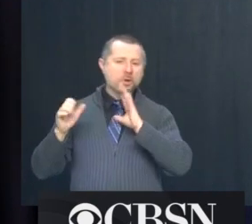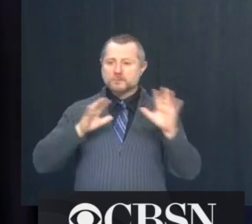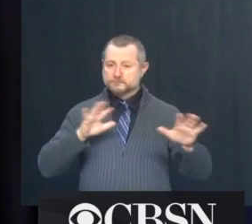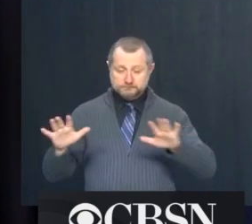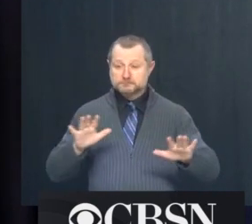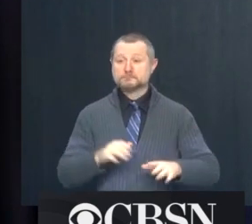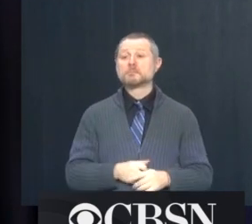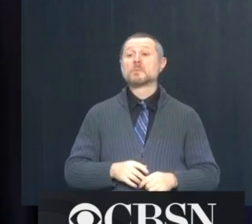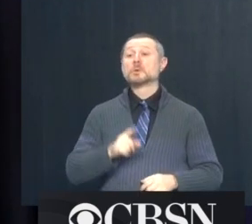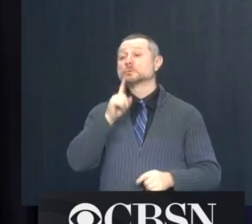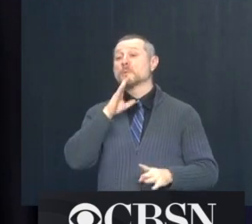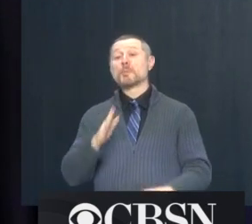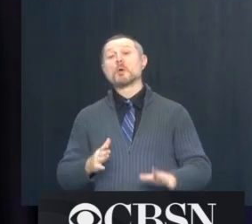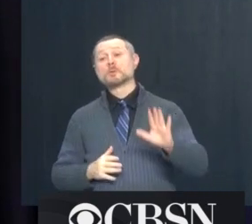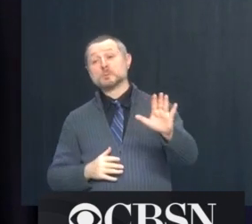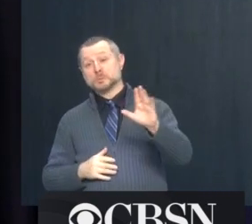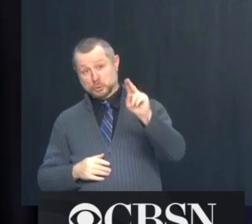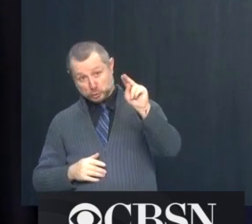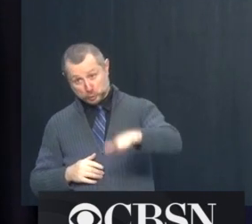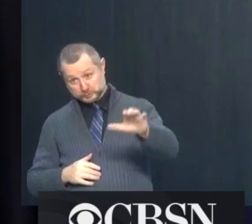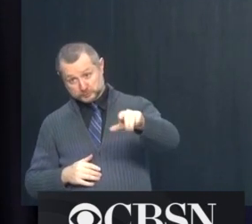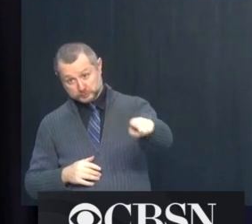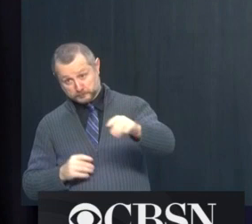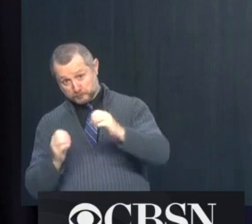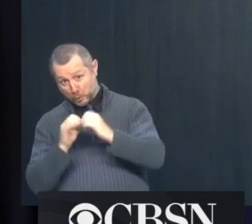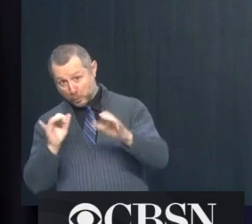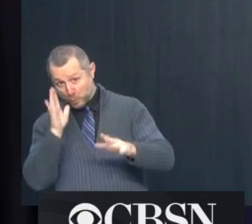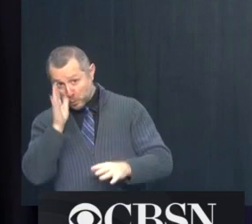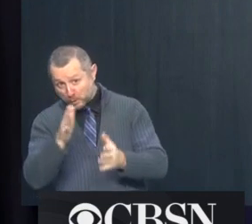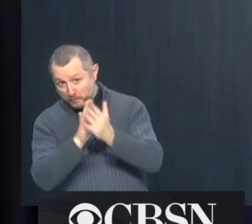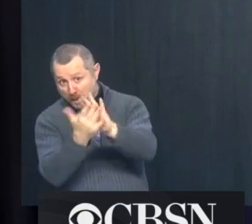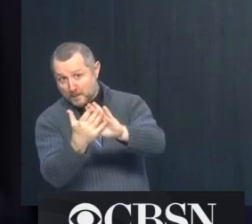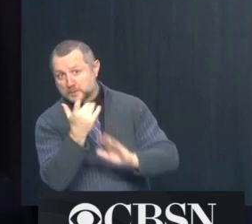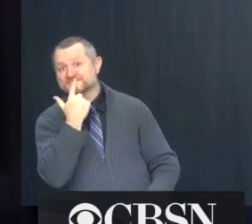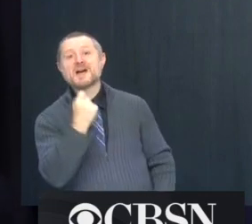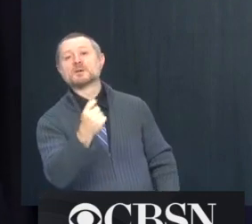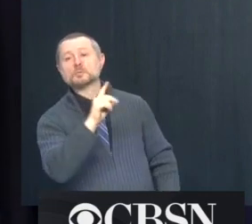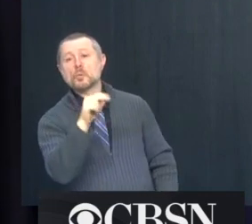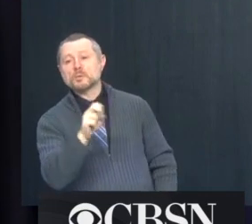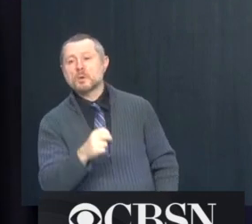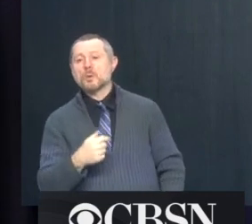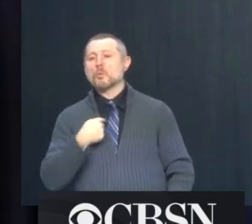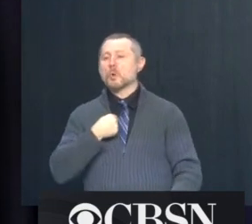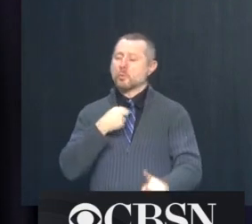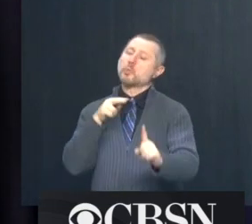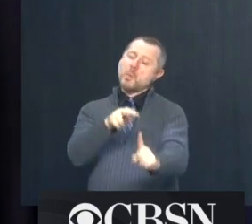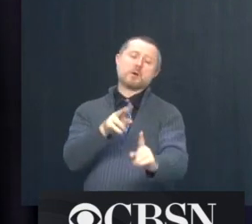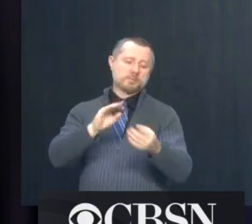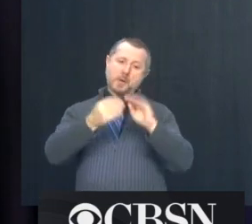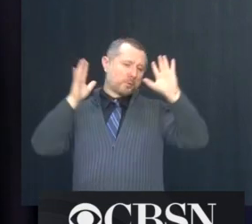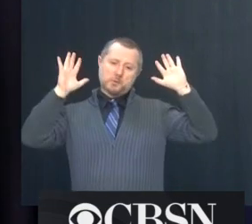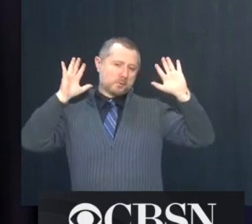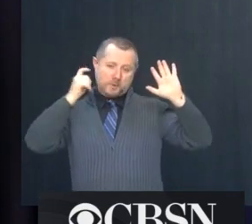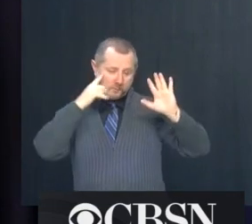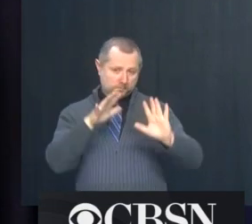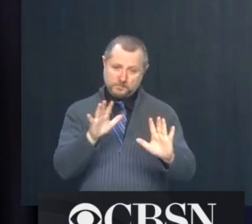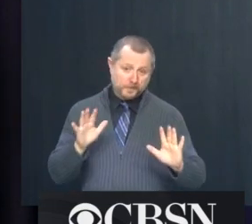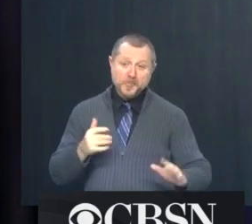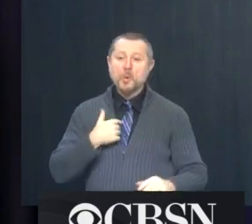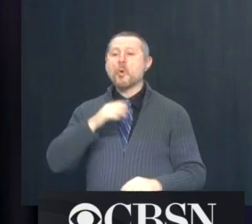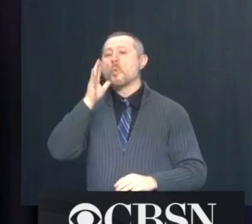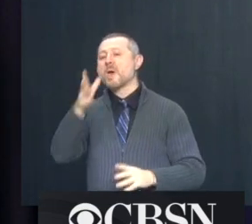City because the numbers are so high? Well, as the numbers go up, I want to add to those numbers the hospitalization